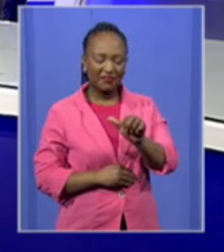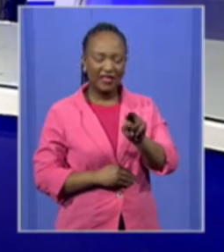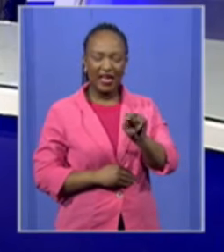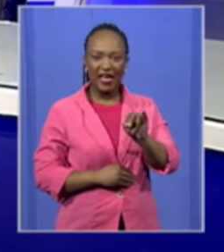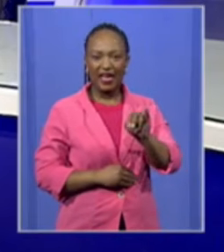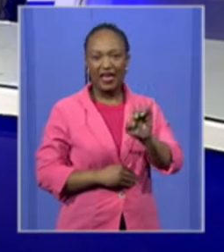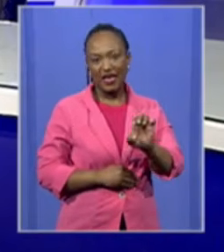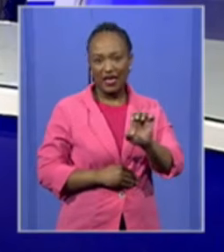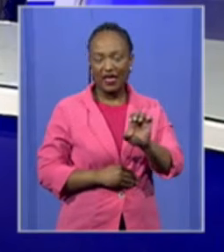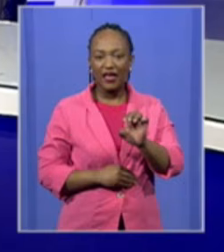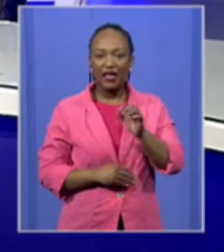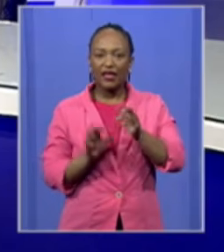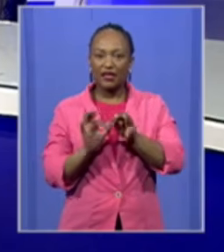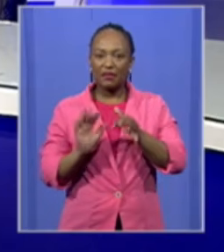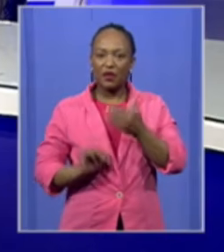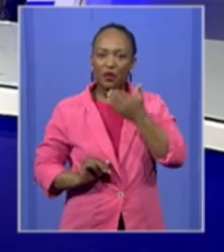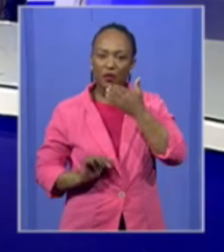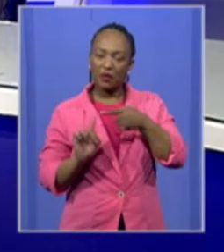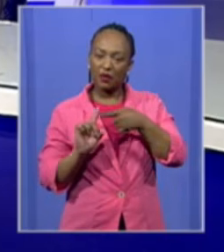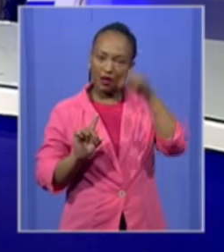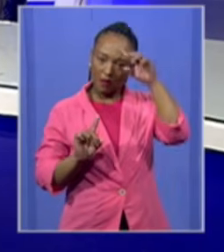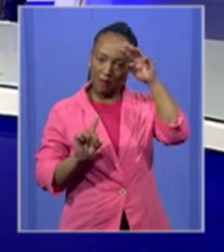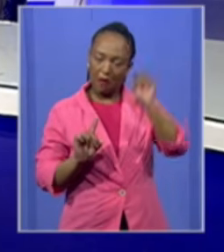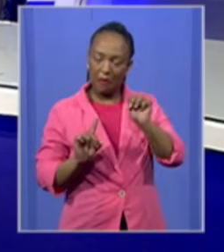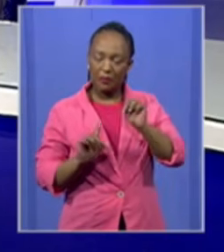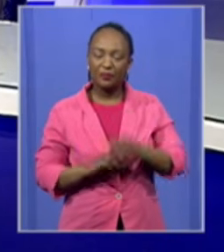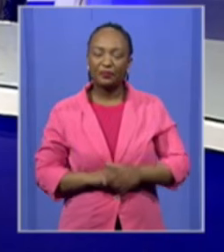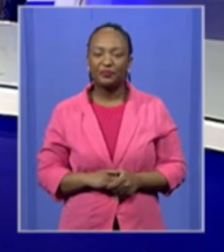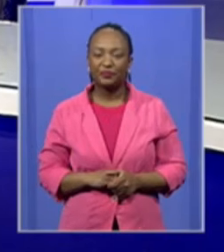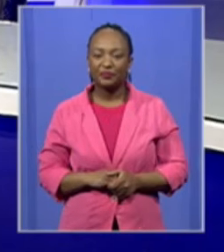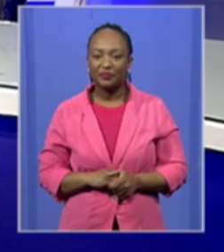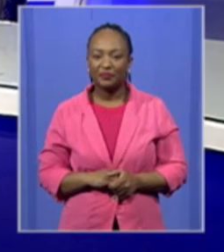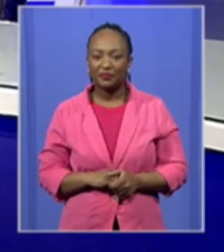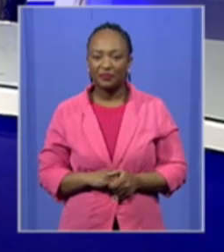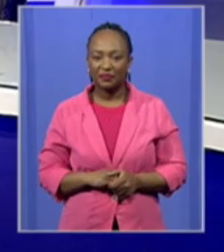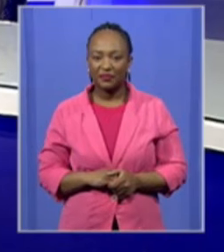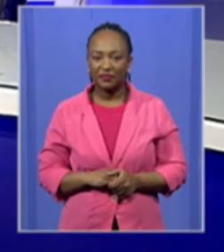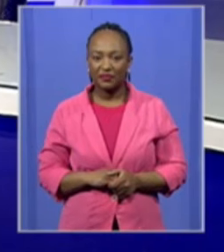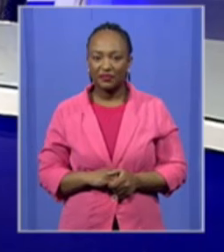Mokwena mme puo ya matsoho re na le Mphoteme.